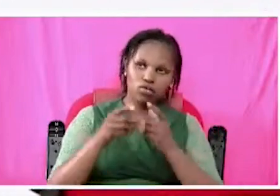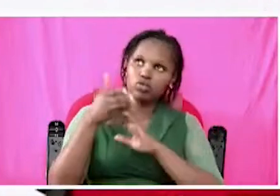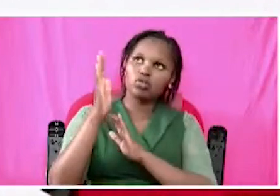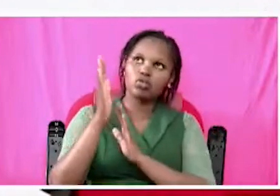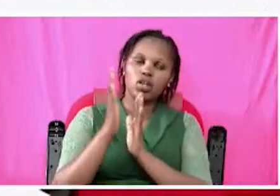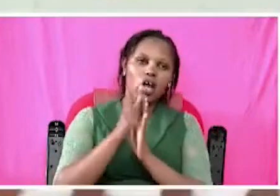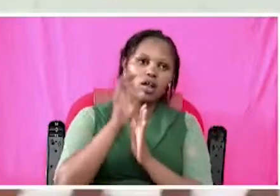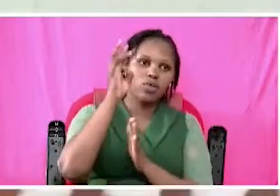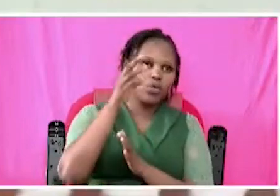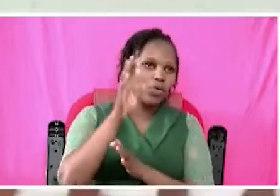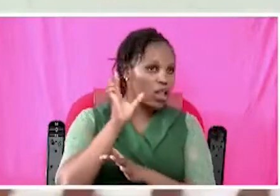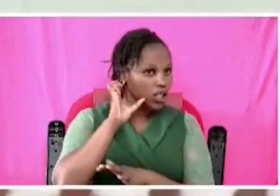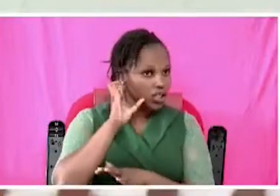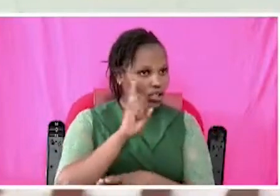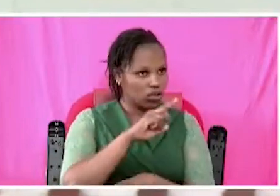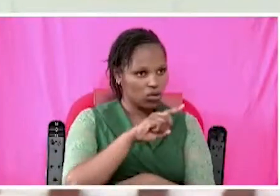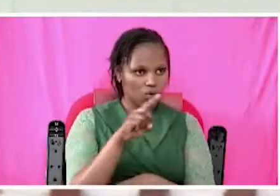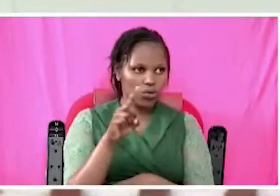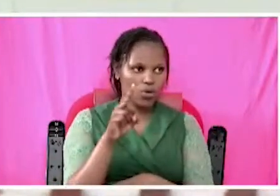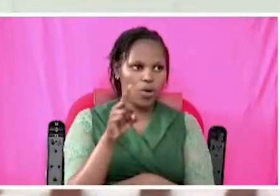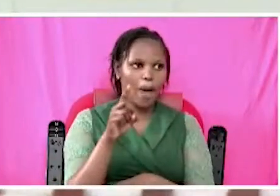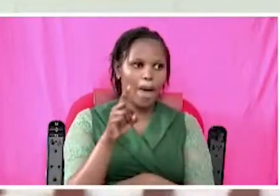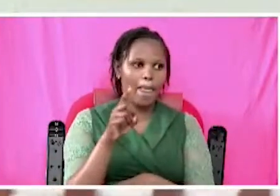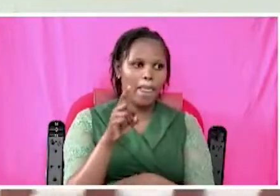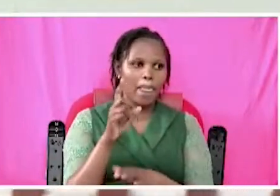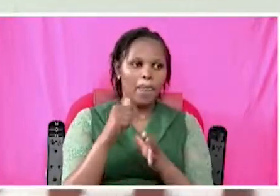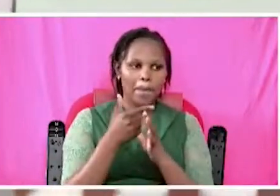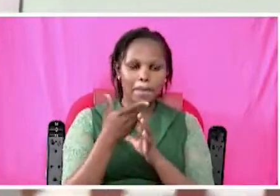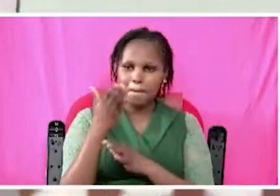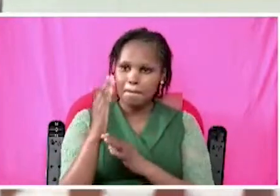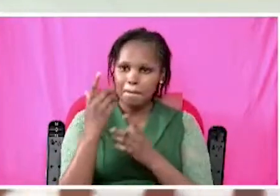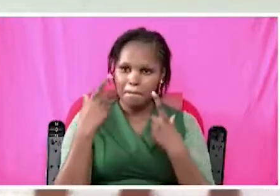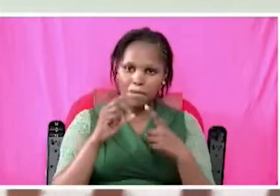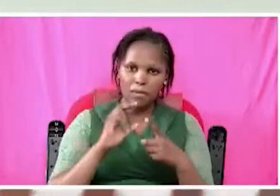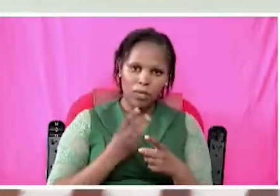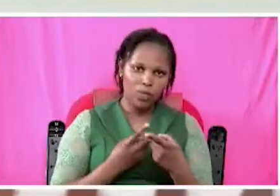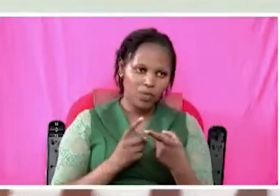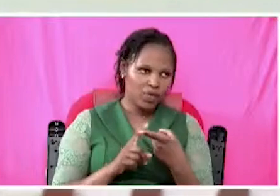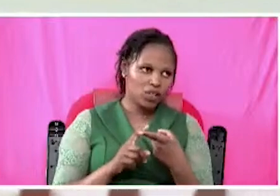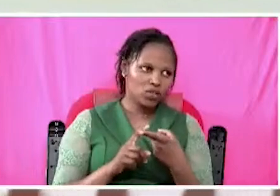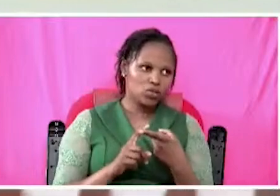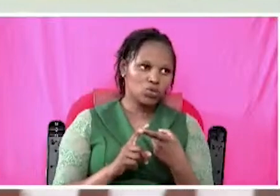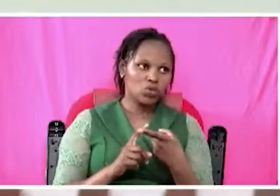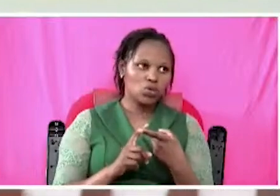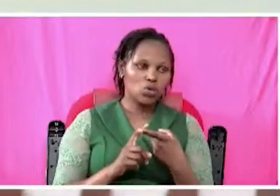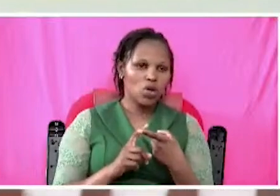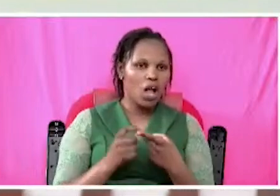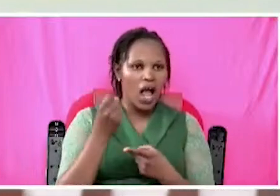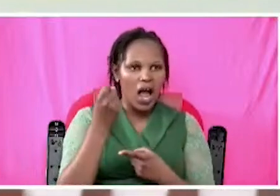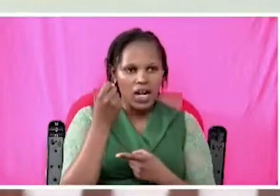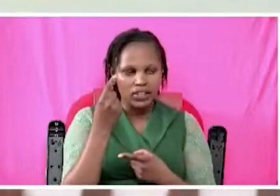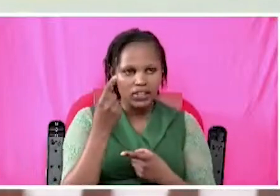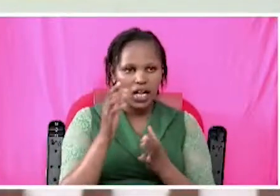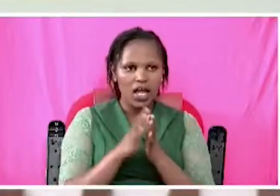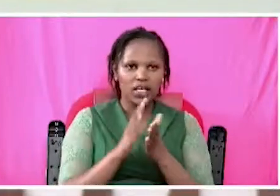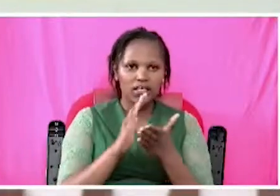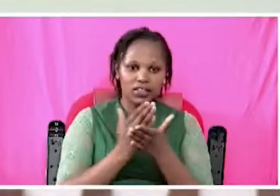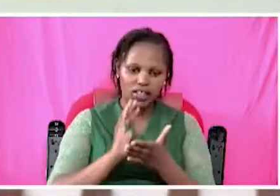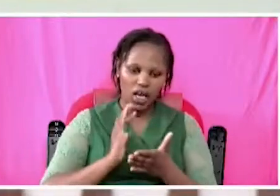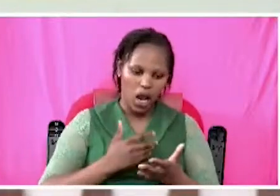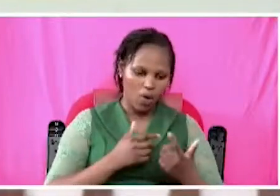you. So the lesson there is God allows us to verbalize our feelings.